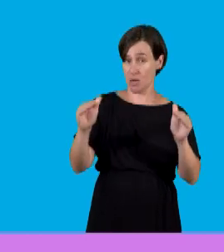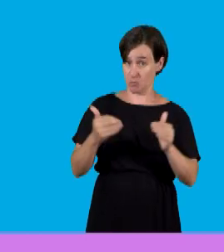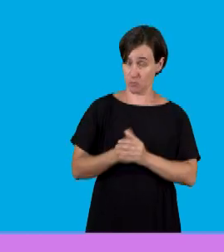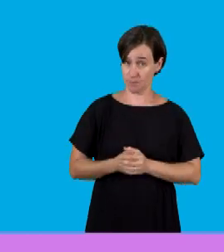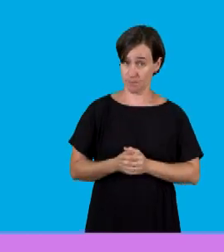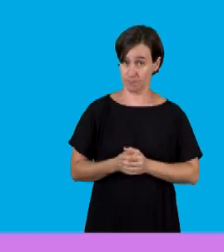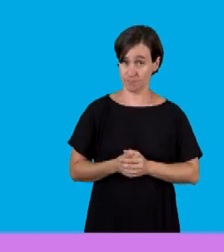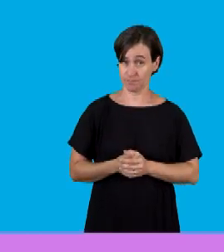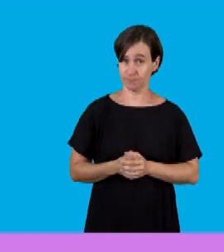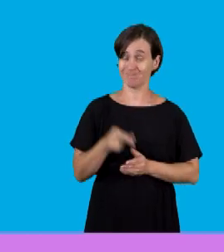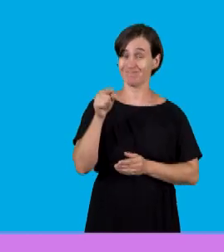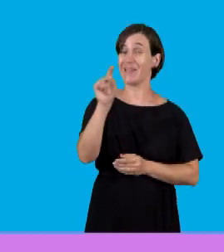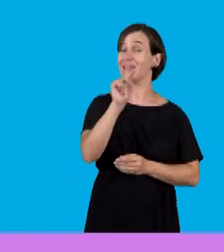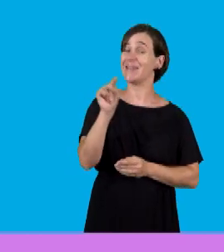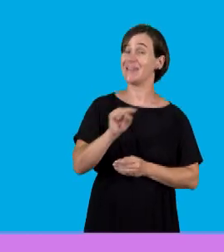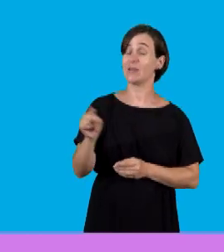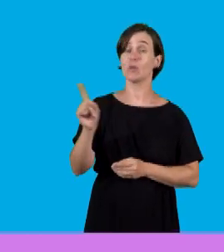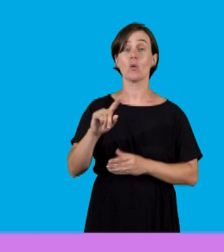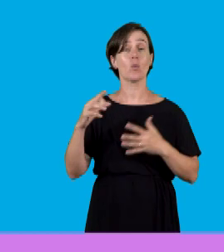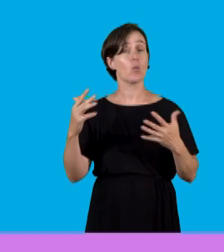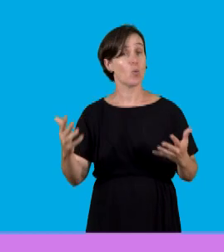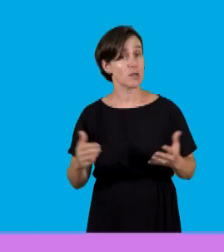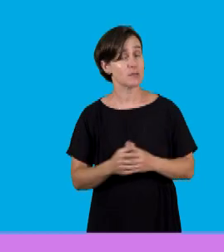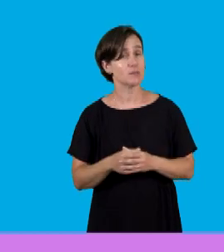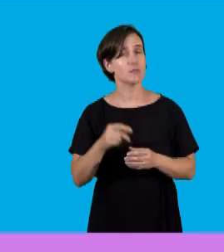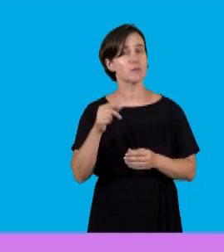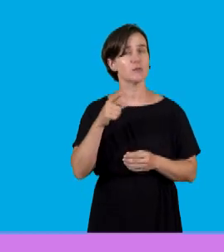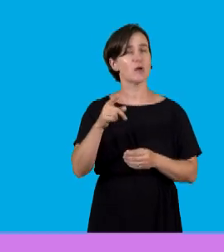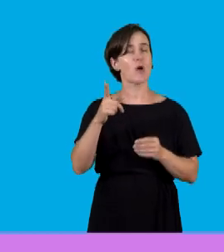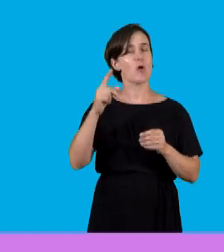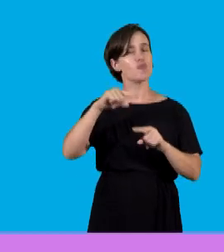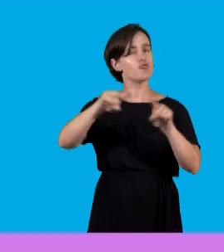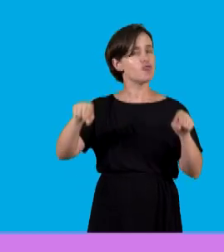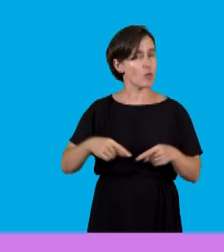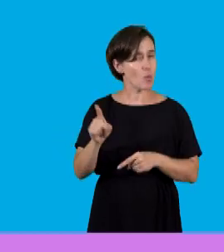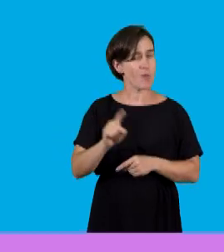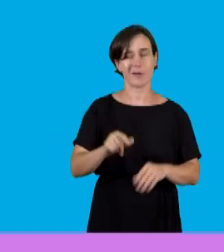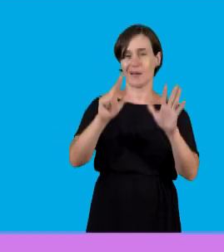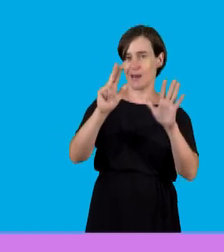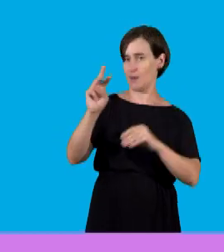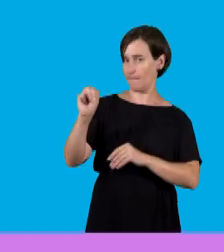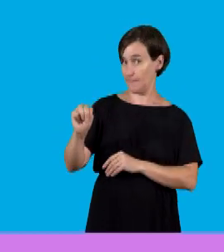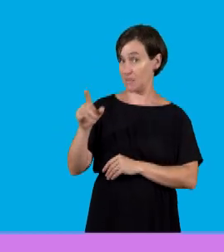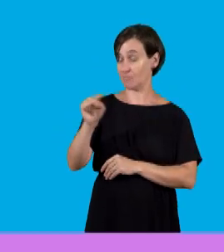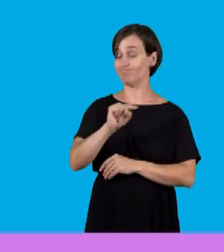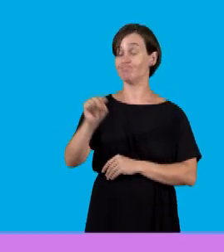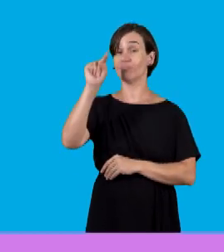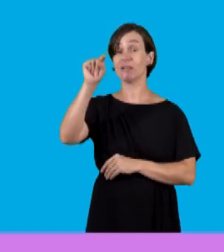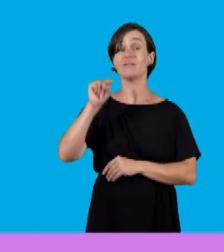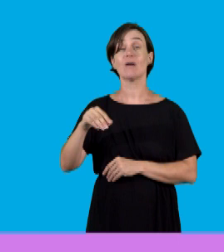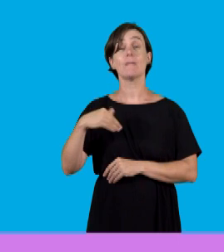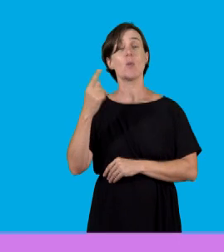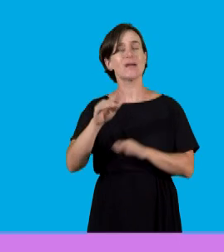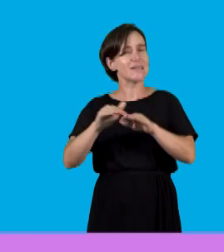tables is equals to, what is the dimension of the room? We are getting 8 meters divided by, what